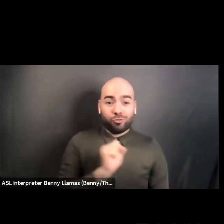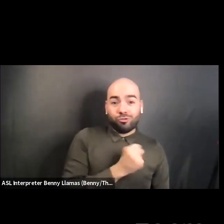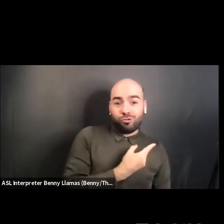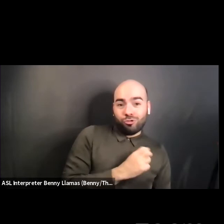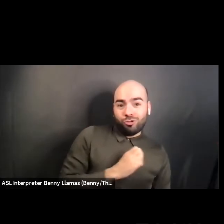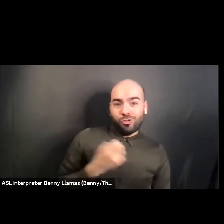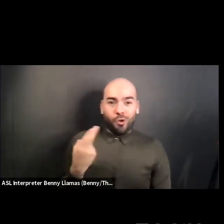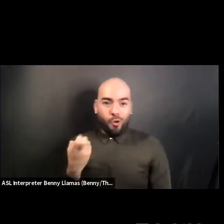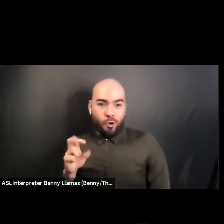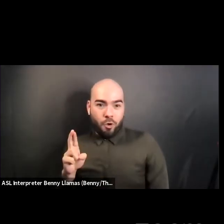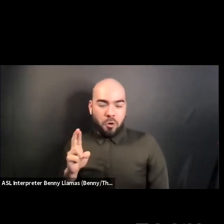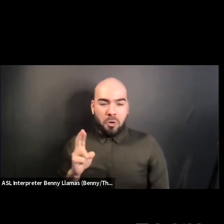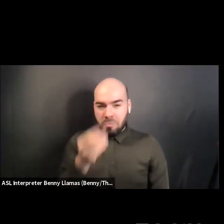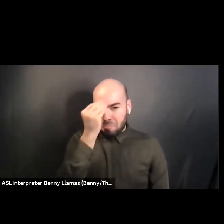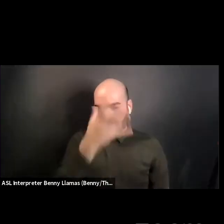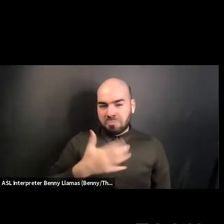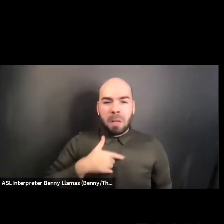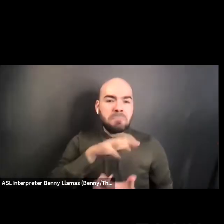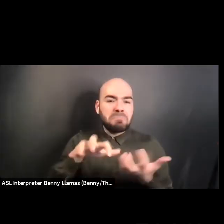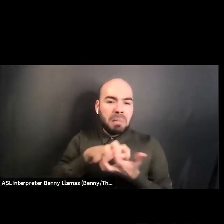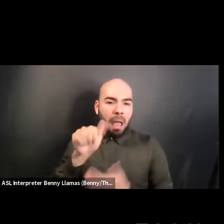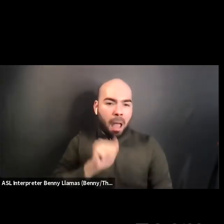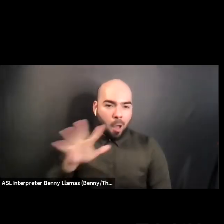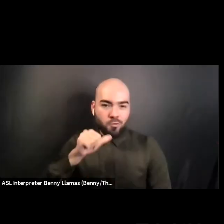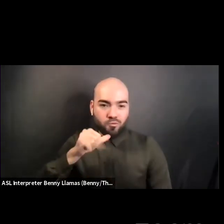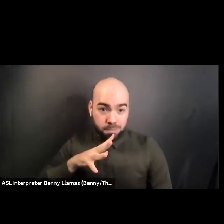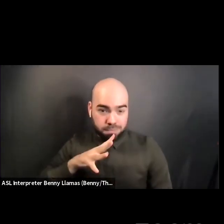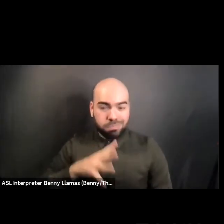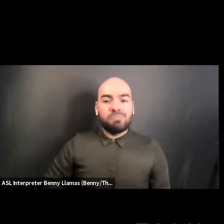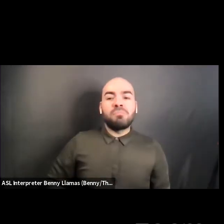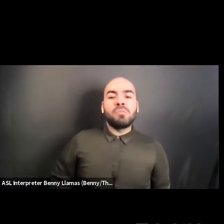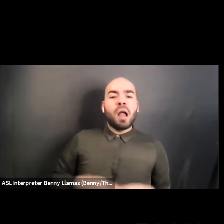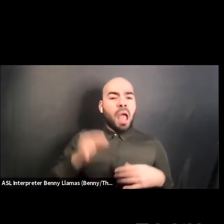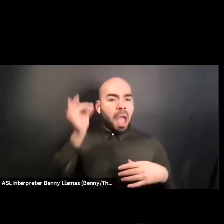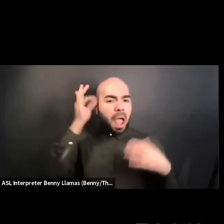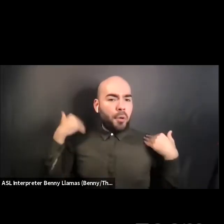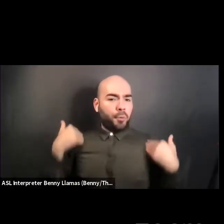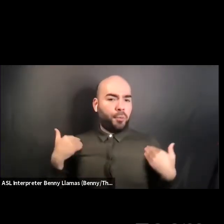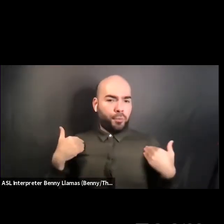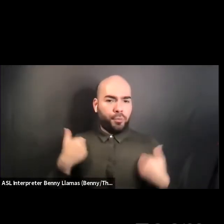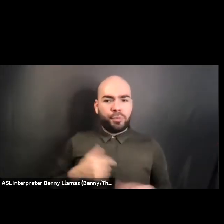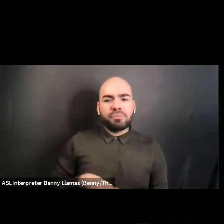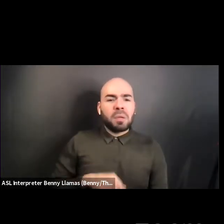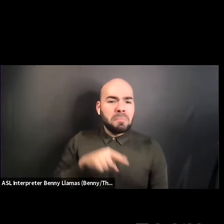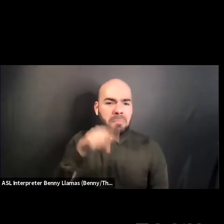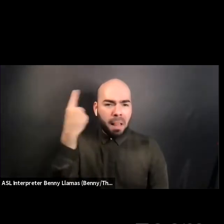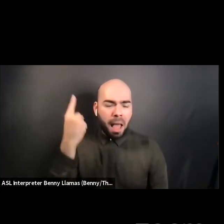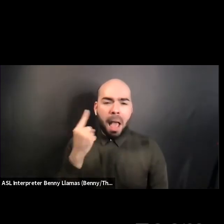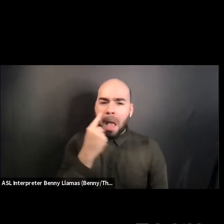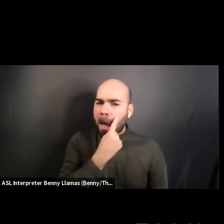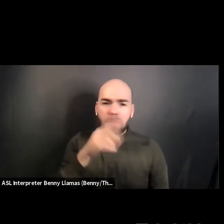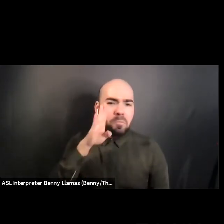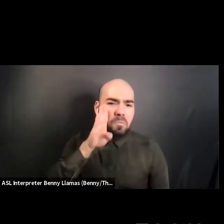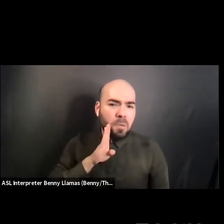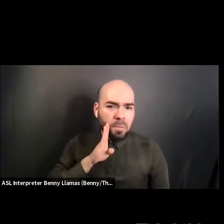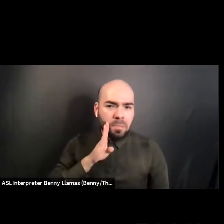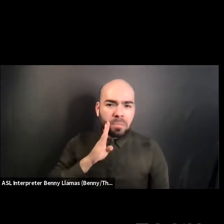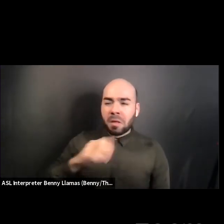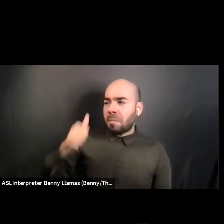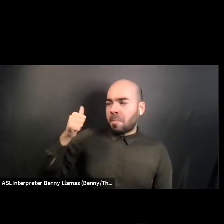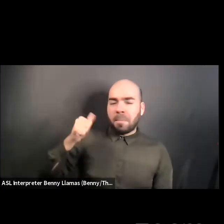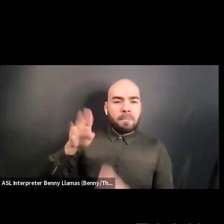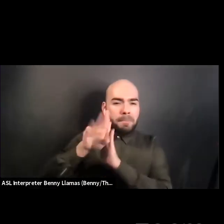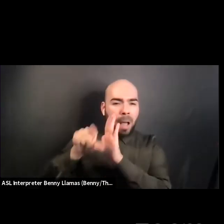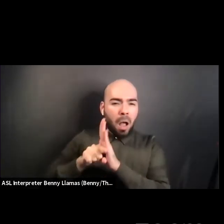with shoulder-length brown hair and brown eyes. I'm wearing a black shirt and my background is blurred out. I'm calling in today from the lands